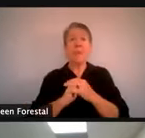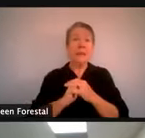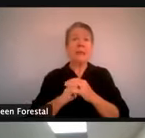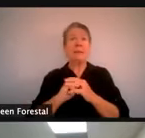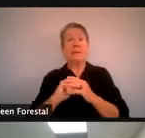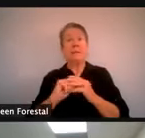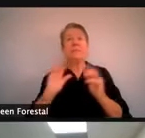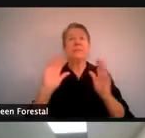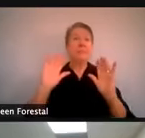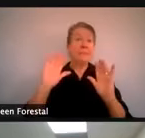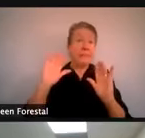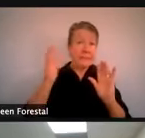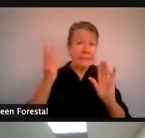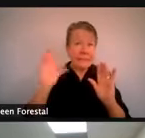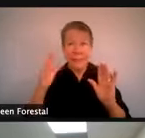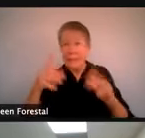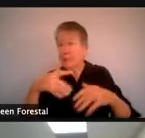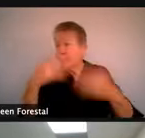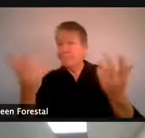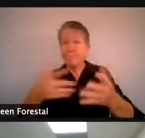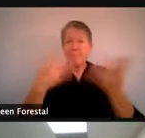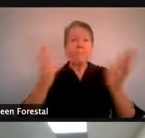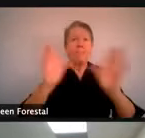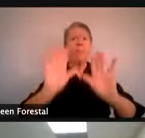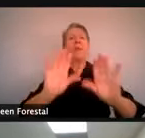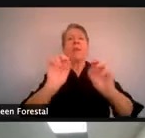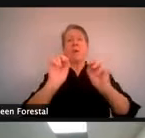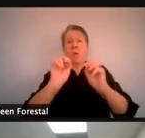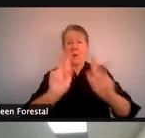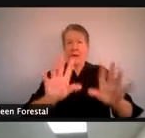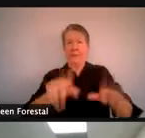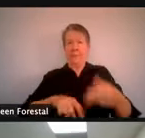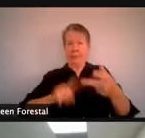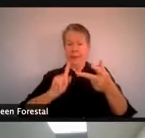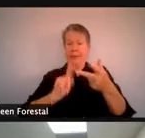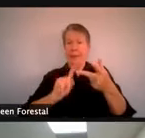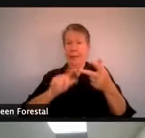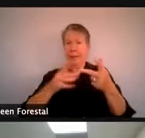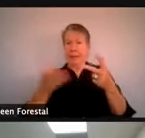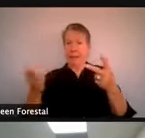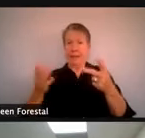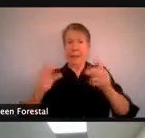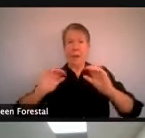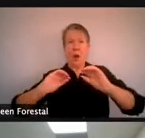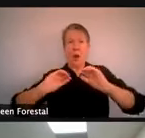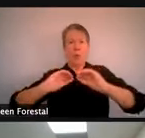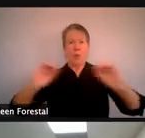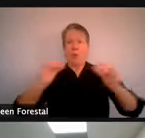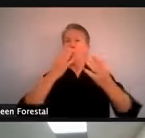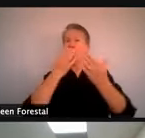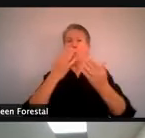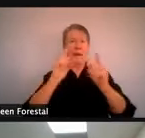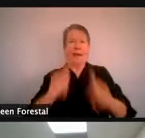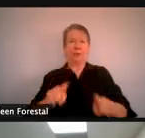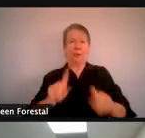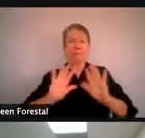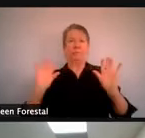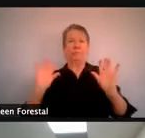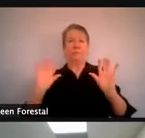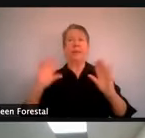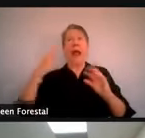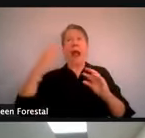And thirdly, there's no good answer. There's no good answer. It's cold, it's